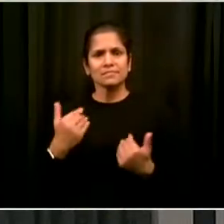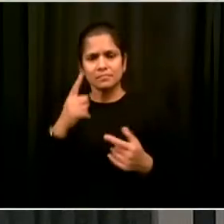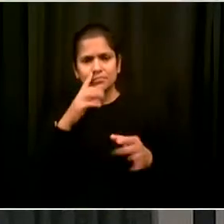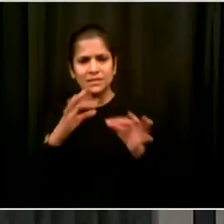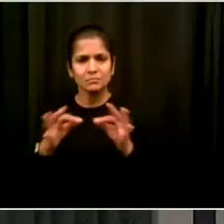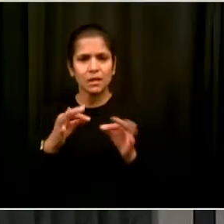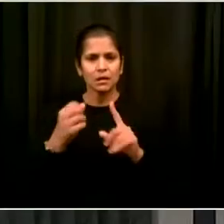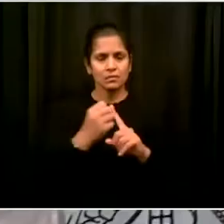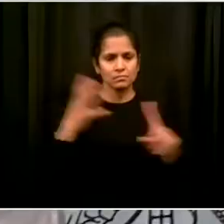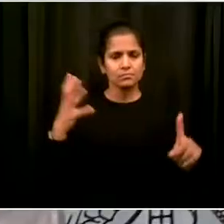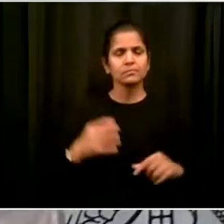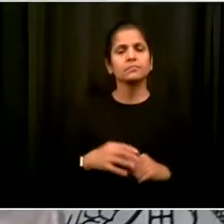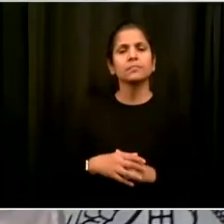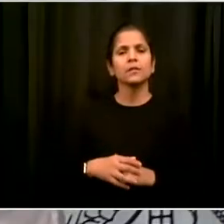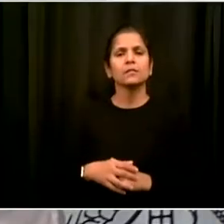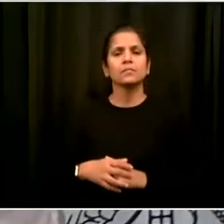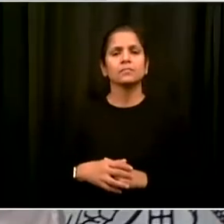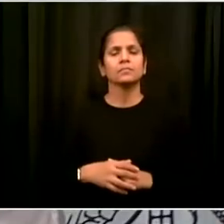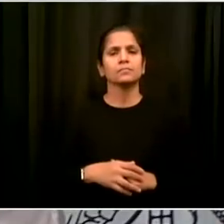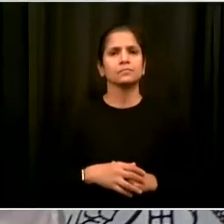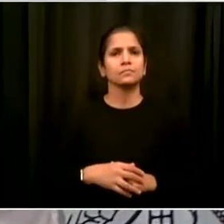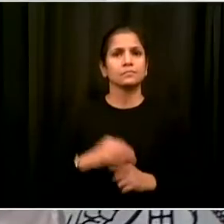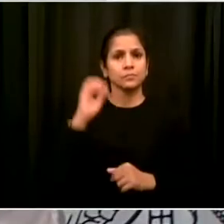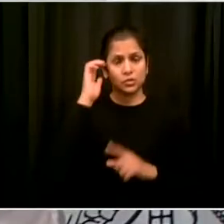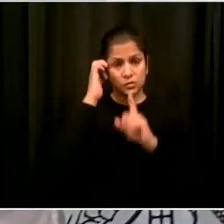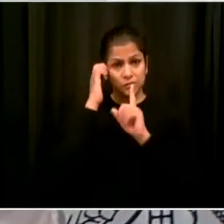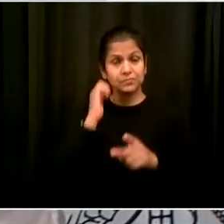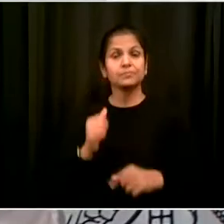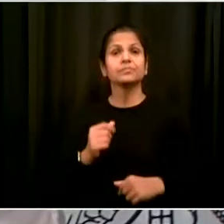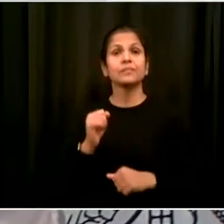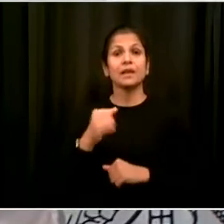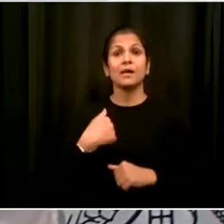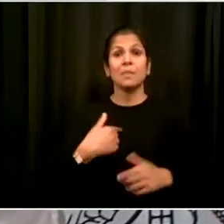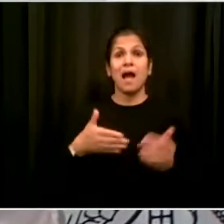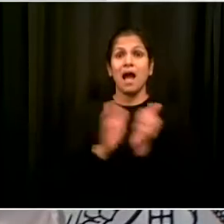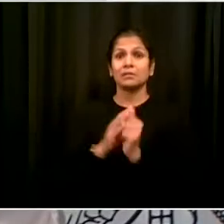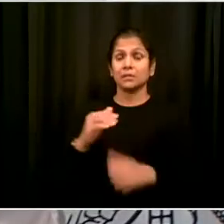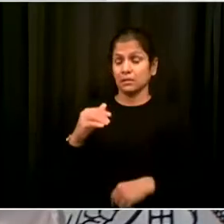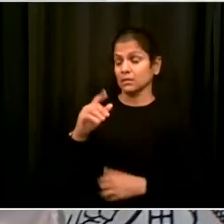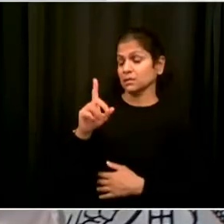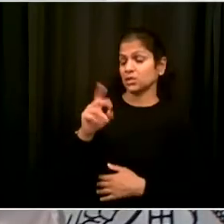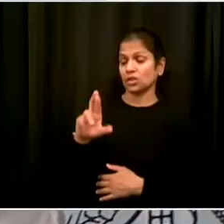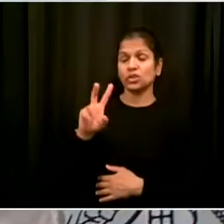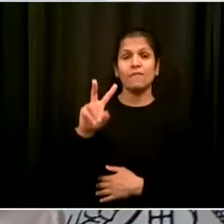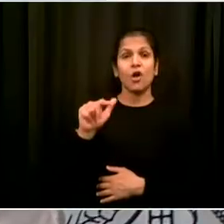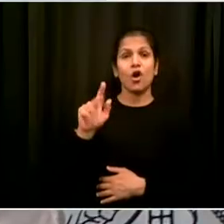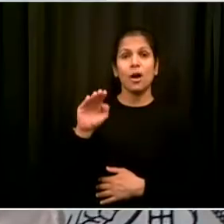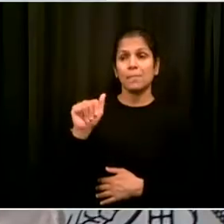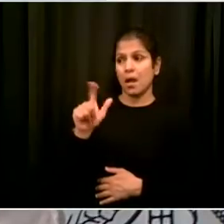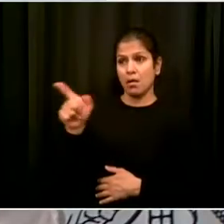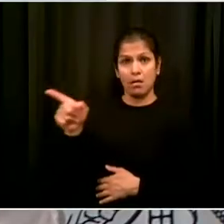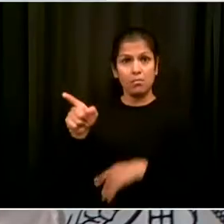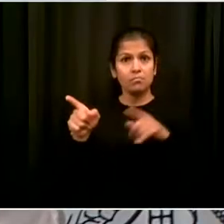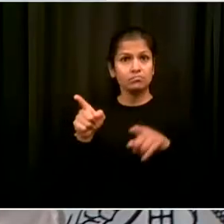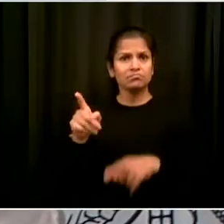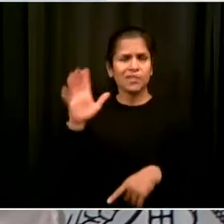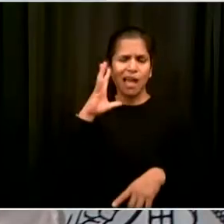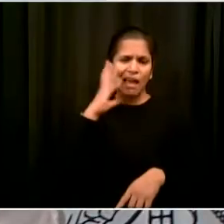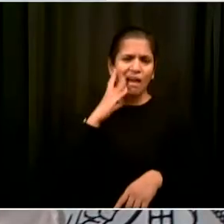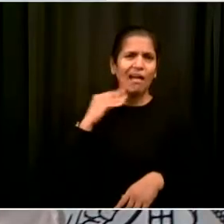Yeah, absolutely. Let me start with Dr. Varma, who has been down this road many times in his career, and he and I have talked about it a lot.